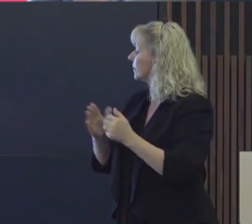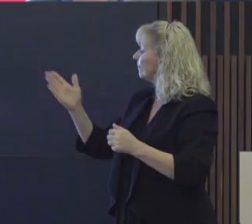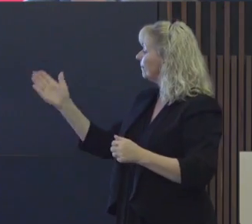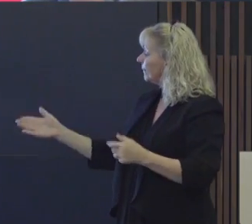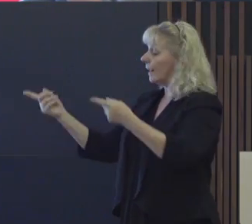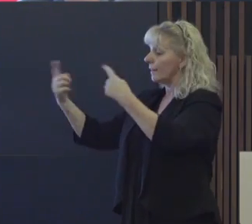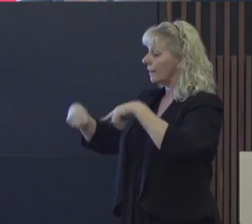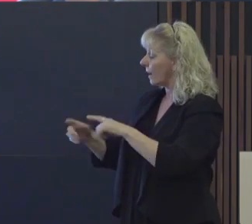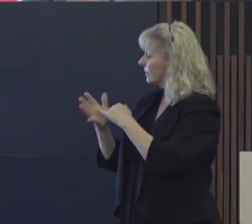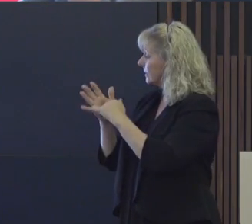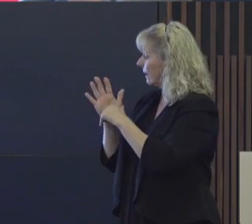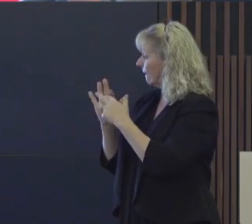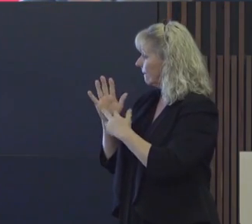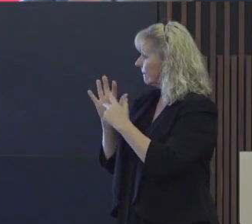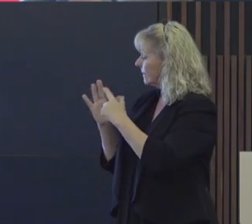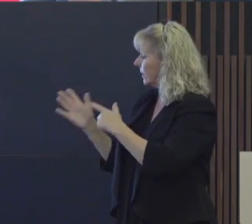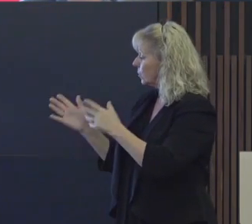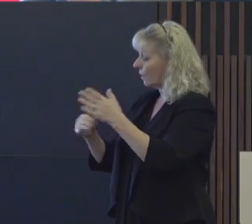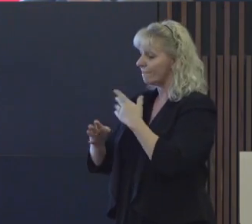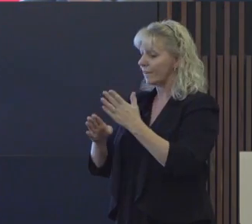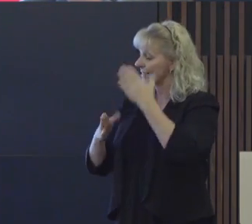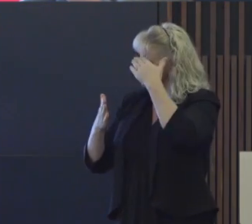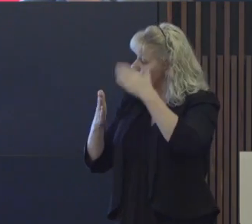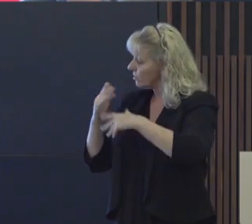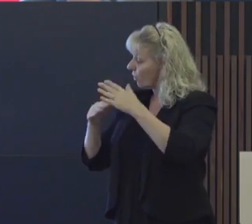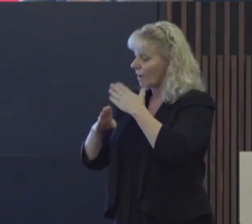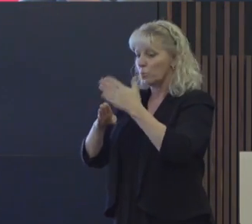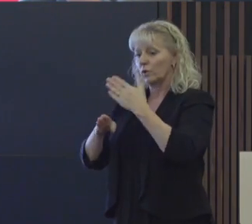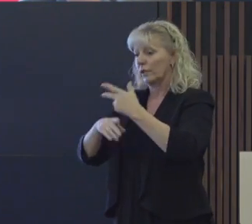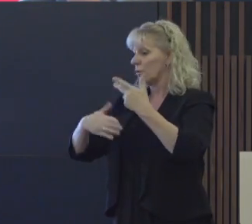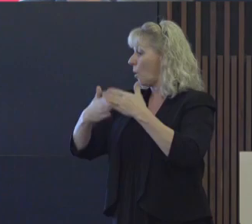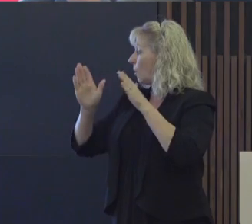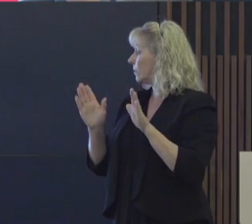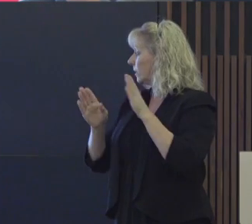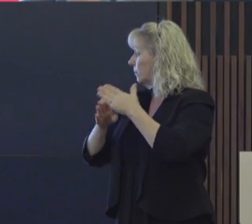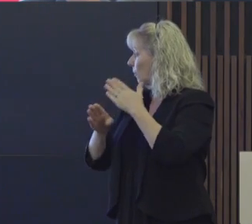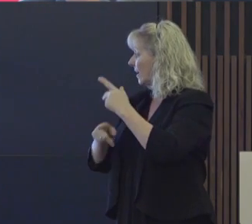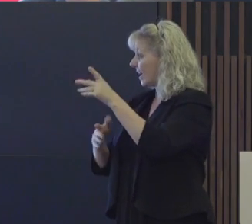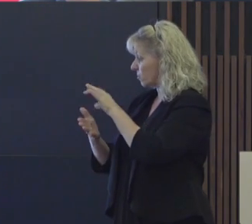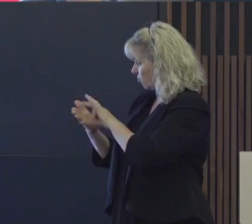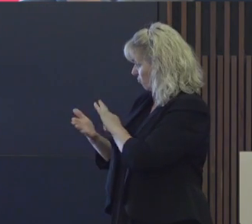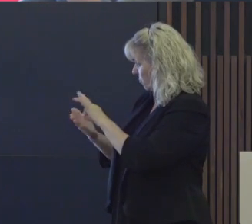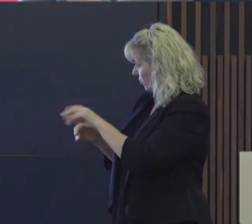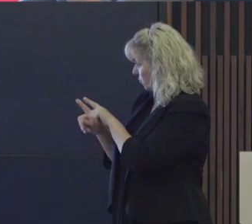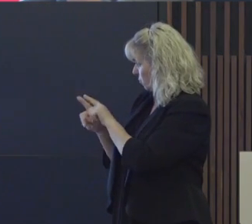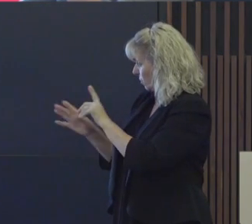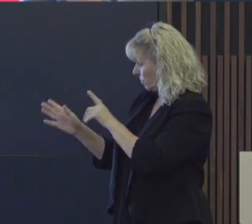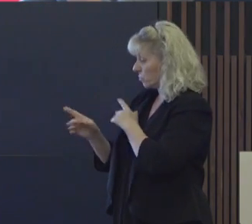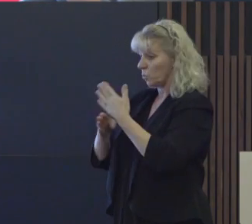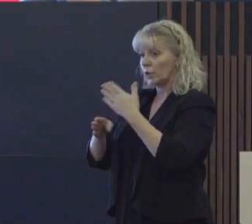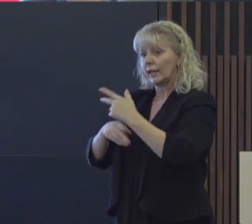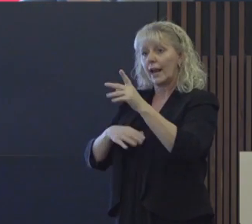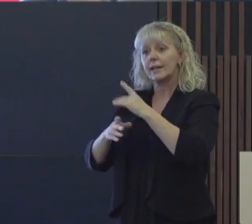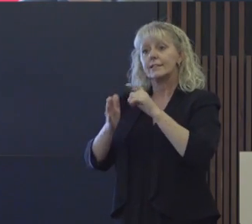turn to you because you've got experience working in open employment that also was very discriminatory, and ironically it was working in a